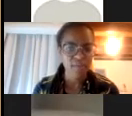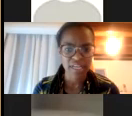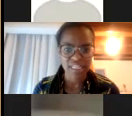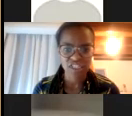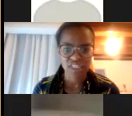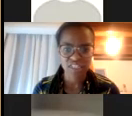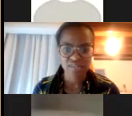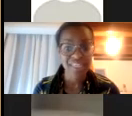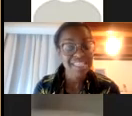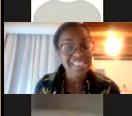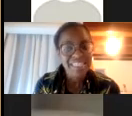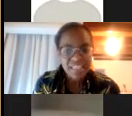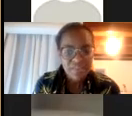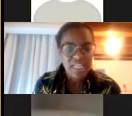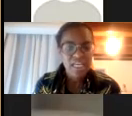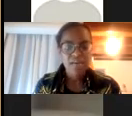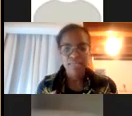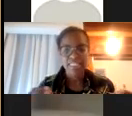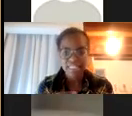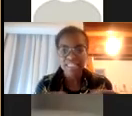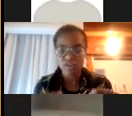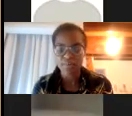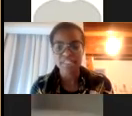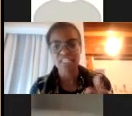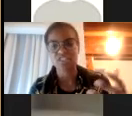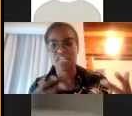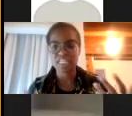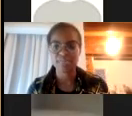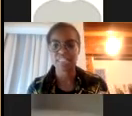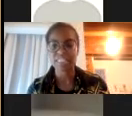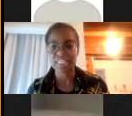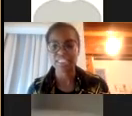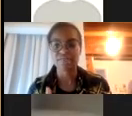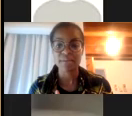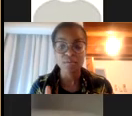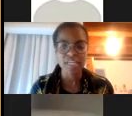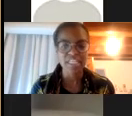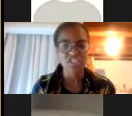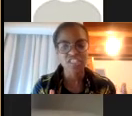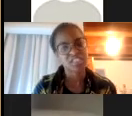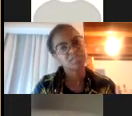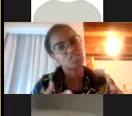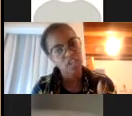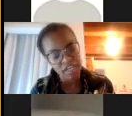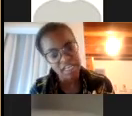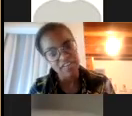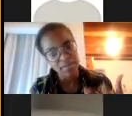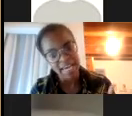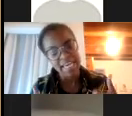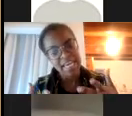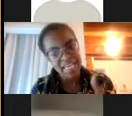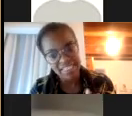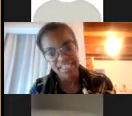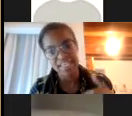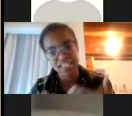the family regulation system. And this is significant because this criminalization intimately links the family regulation system's targeting of